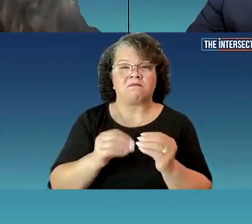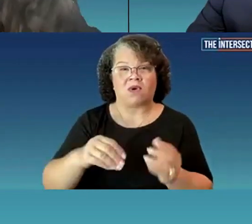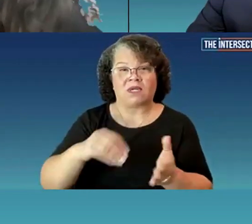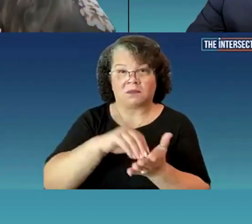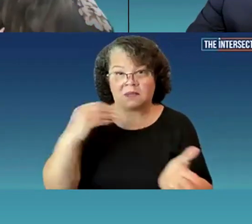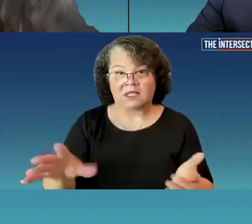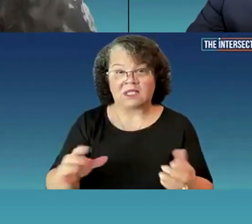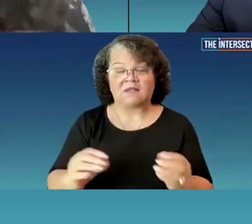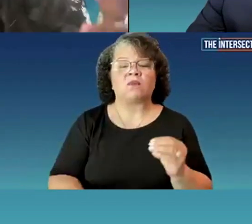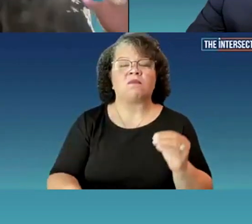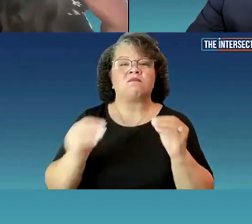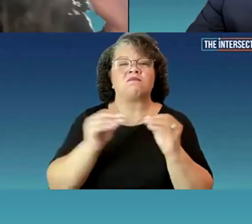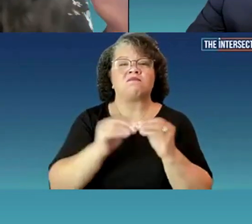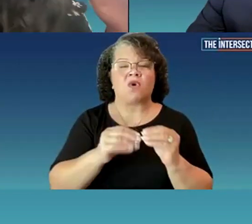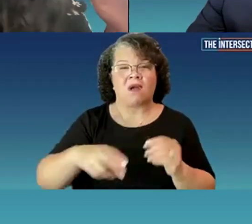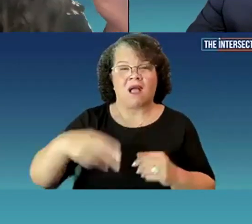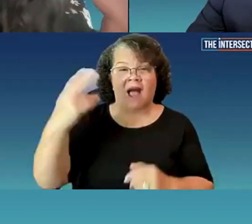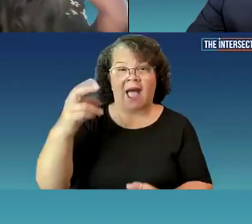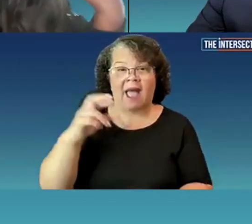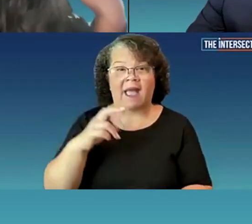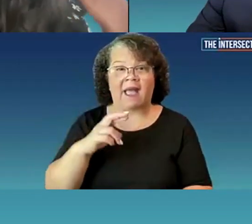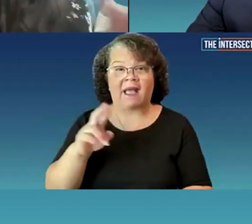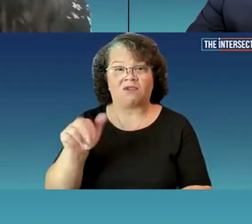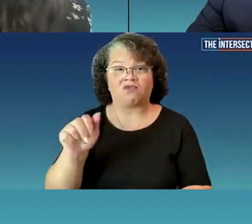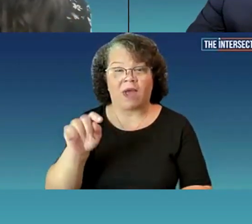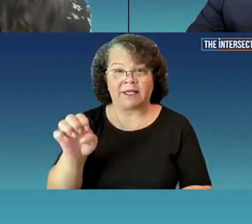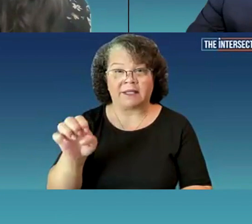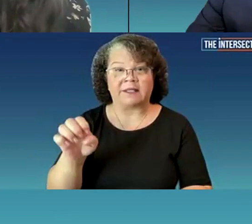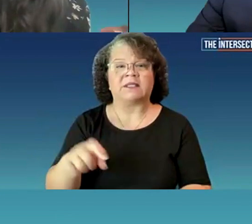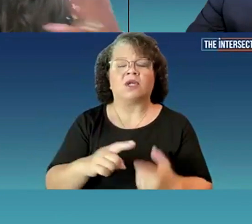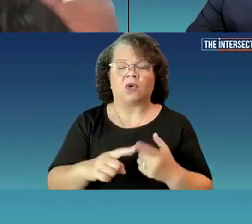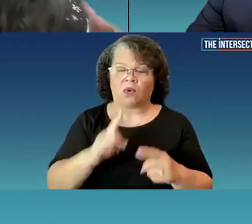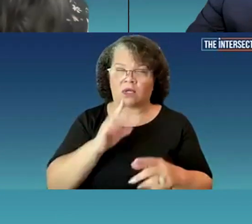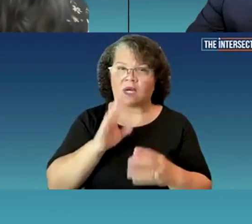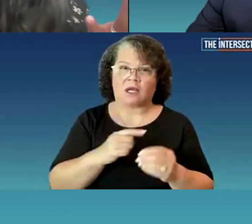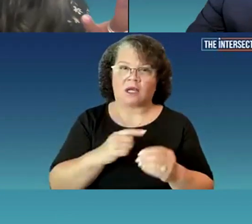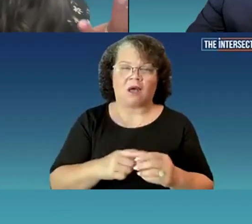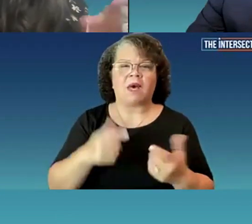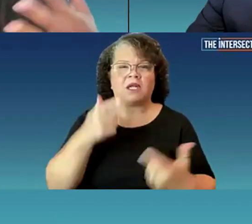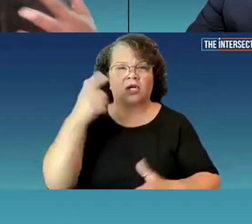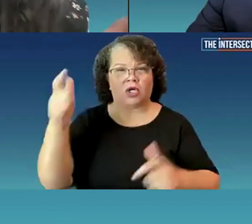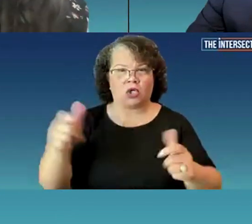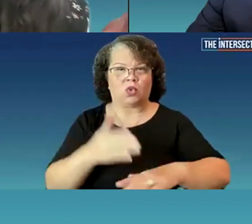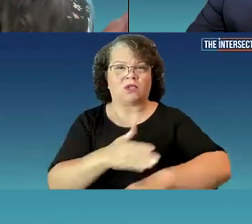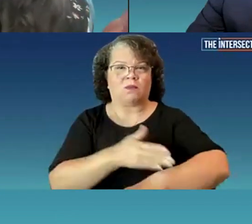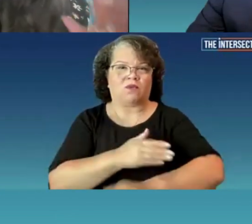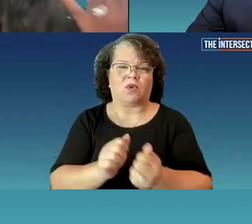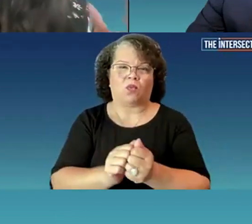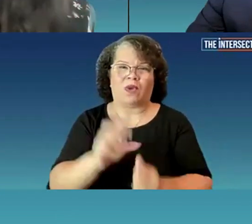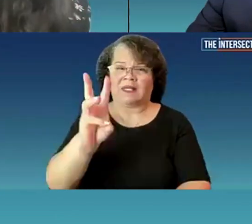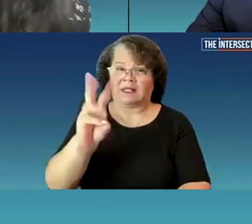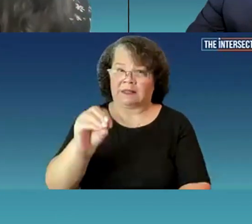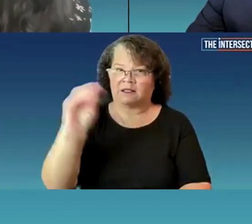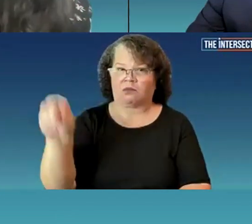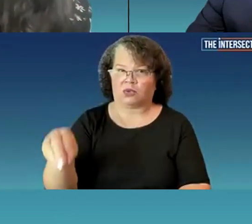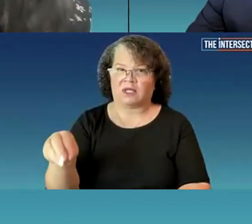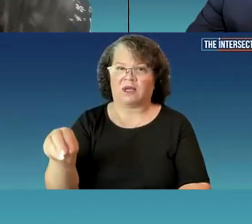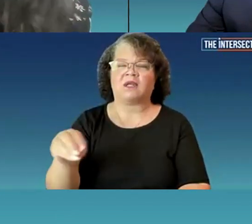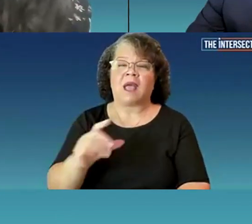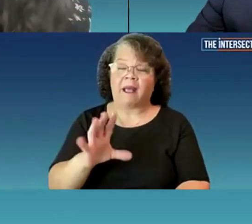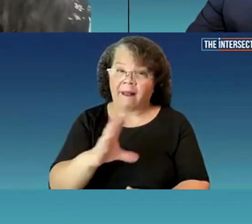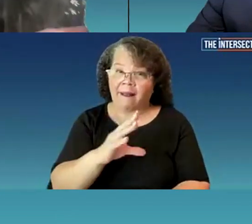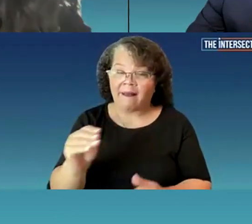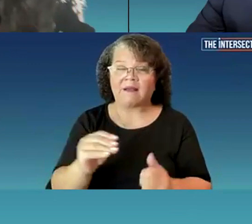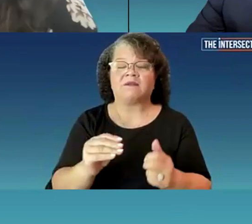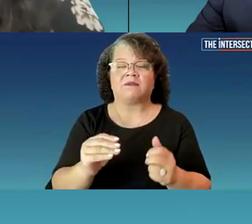than a vaginal, we are talking about a significant improvement in health outcomes and, depending on your motivation,